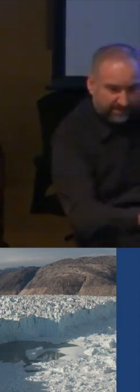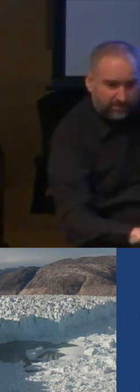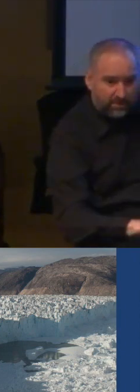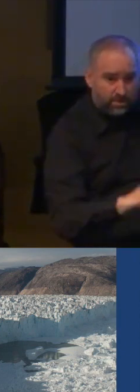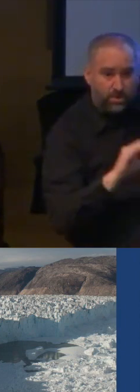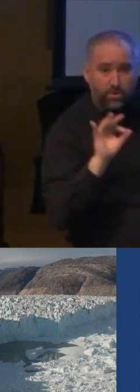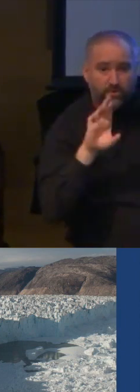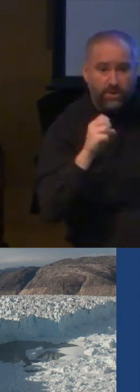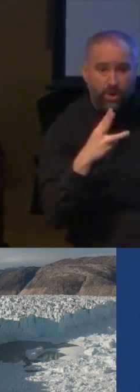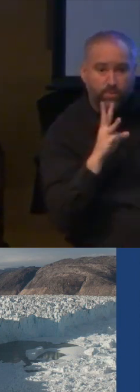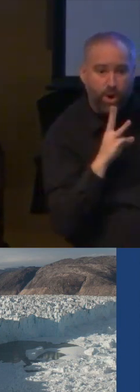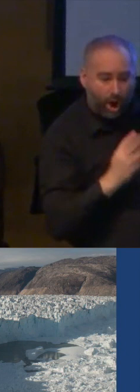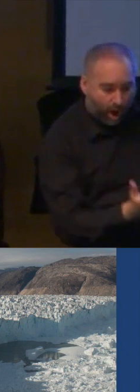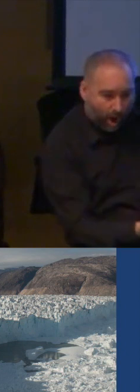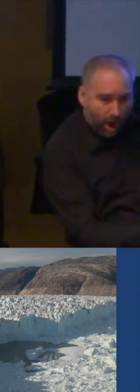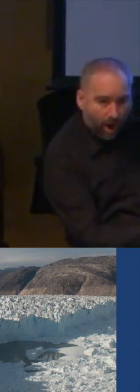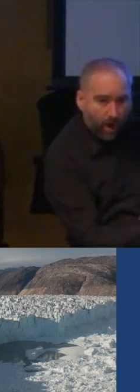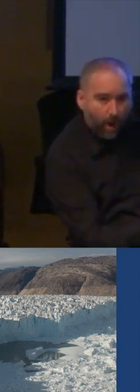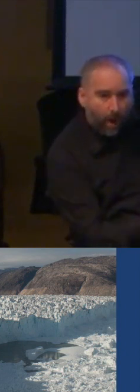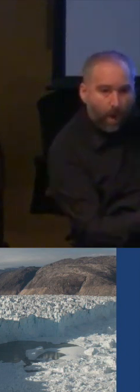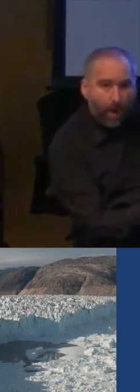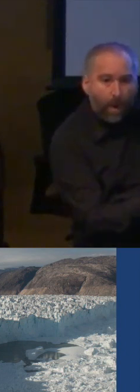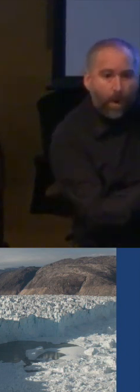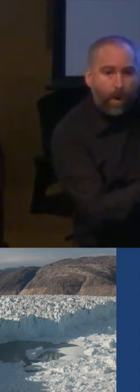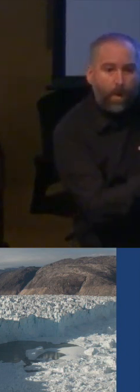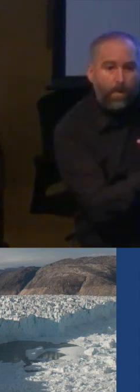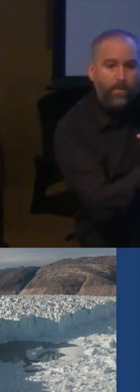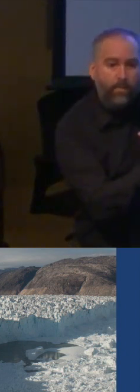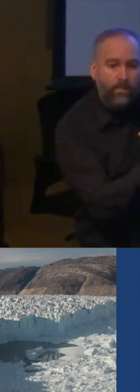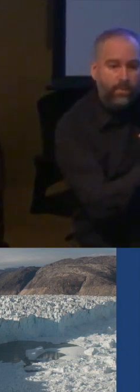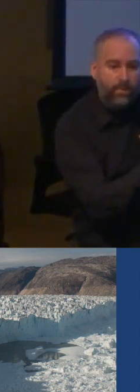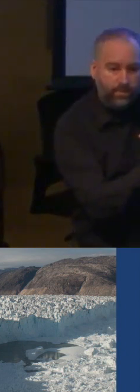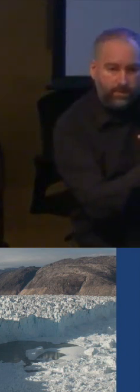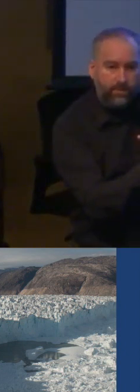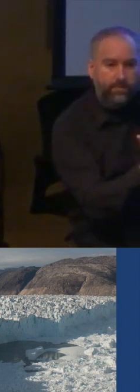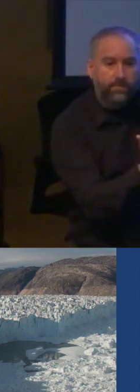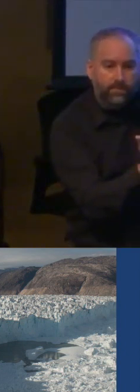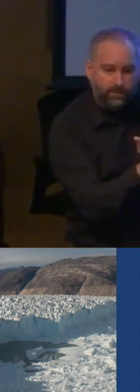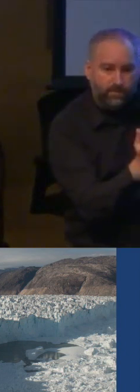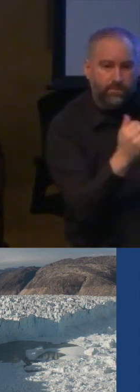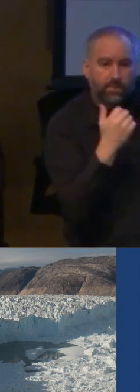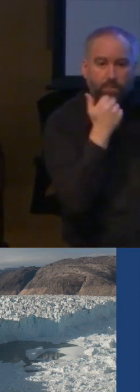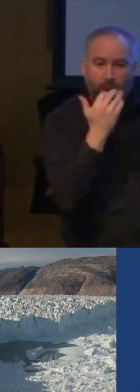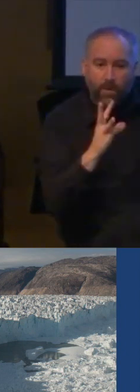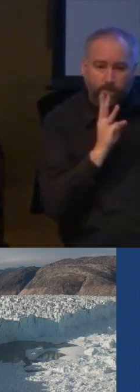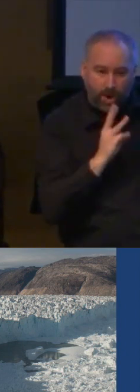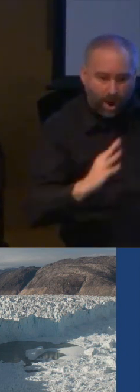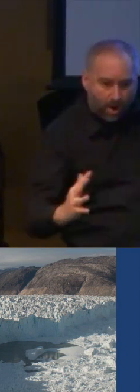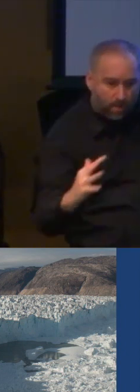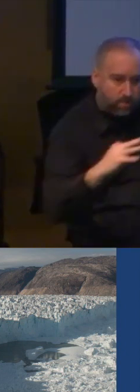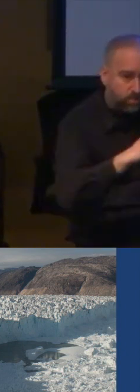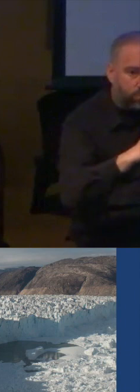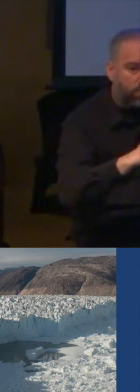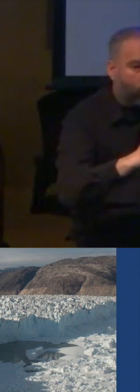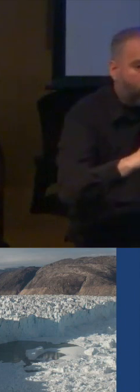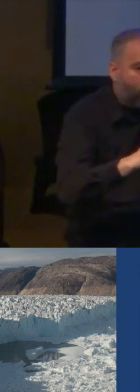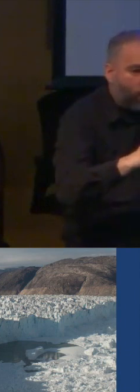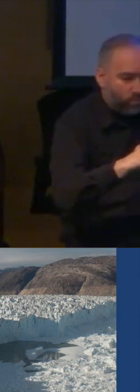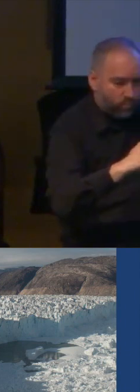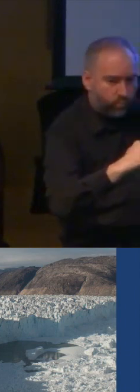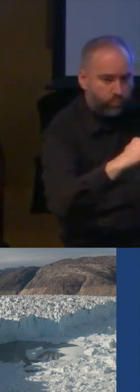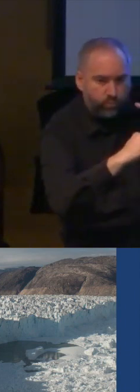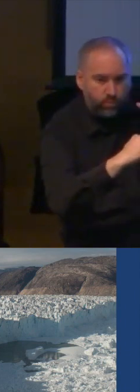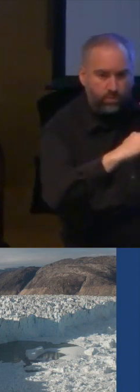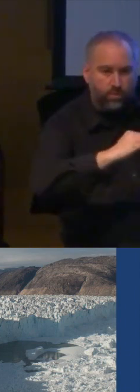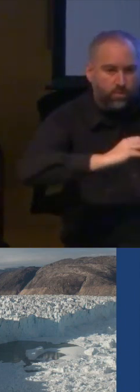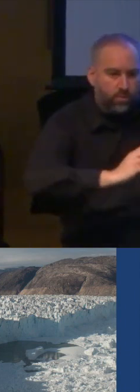these localized plumes. Think of a smokestack. And sometimes at the edge of glacier, you can, at the edge of Helheim or other glaciers, you can